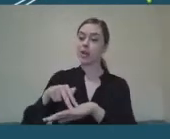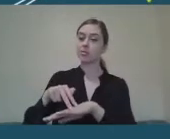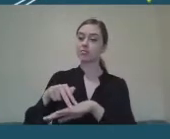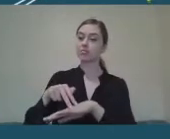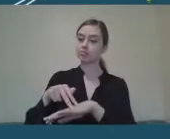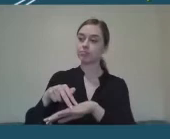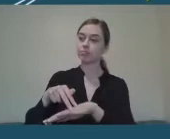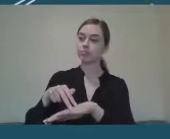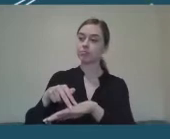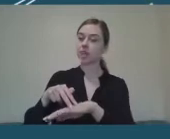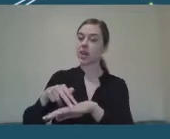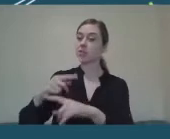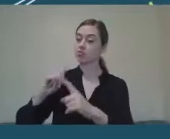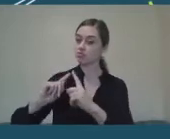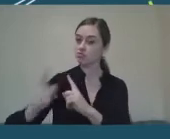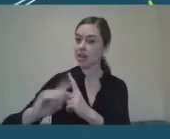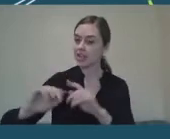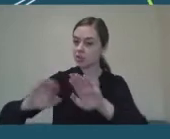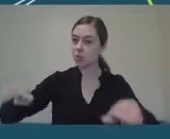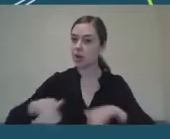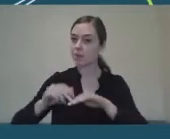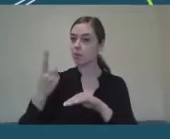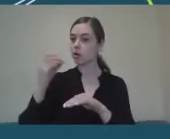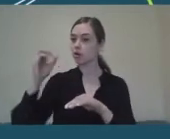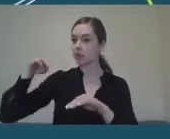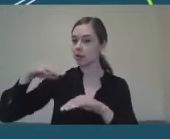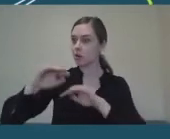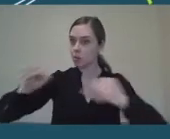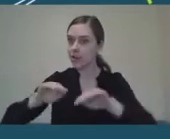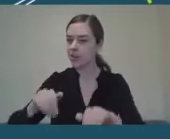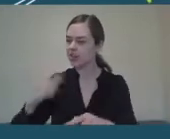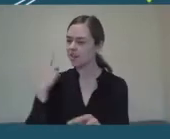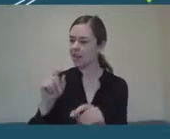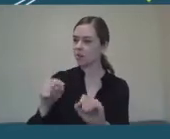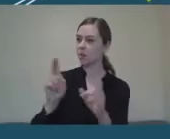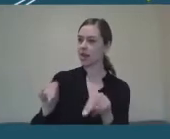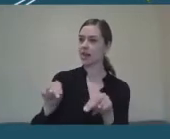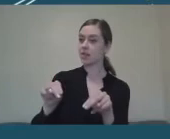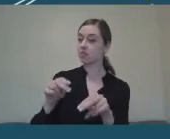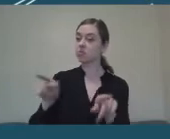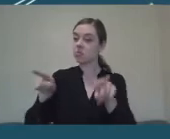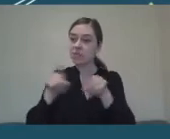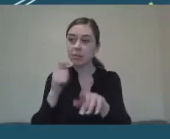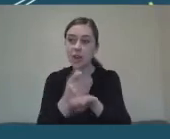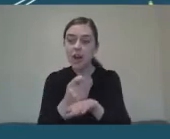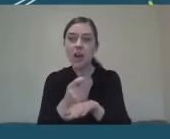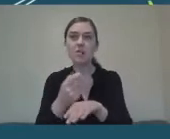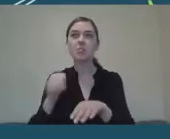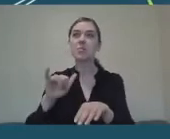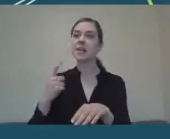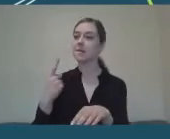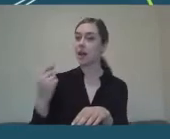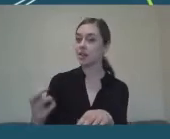and swam a 100-meter breaststroke as fast as you could? Would you be the same? Would you be faster? He started asking me all these